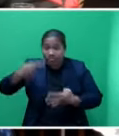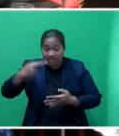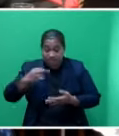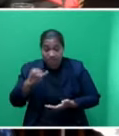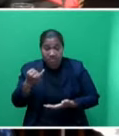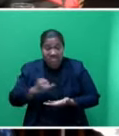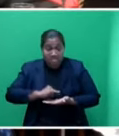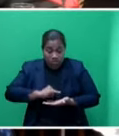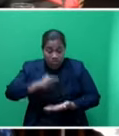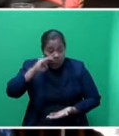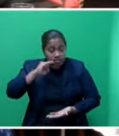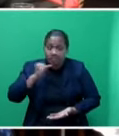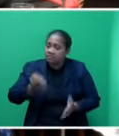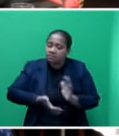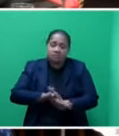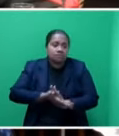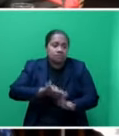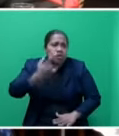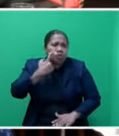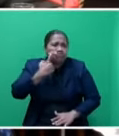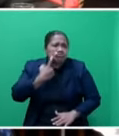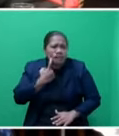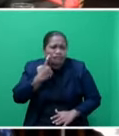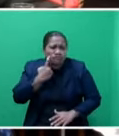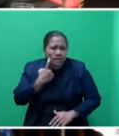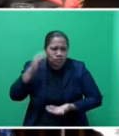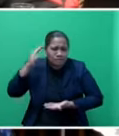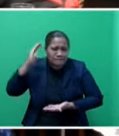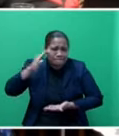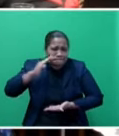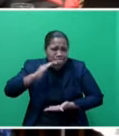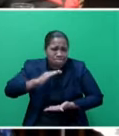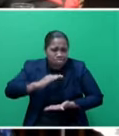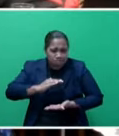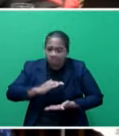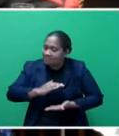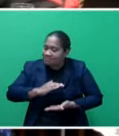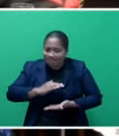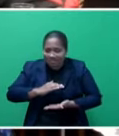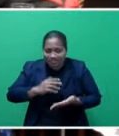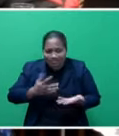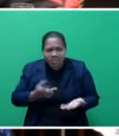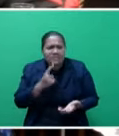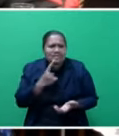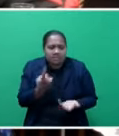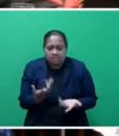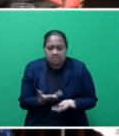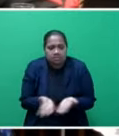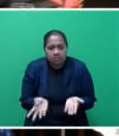high. We've tried many times to bring it down, and they say that it's a way they can cushion the